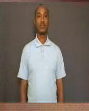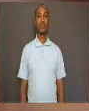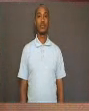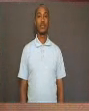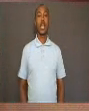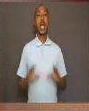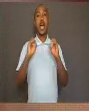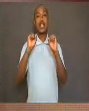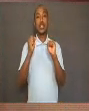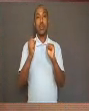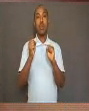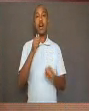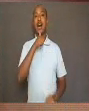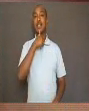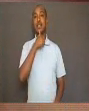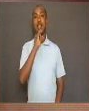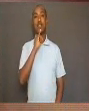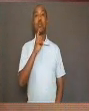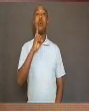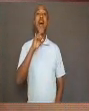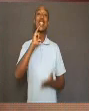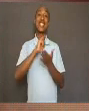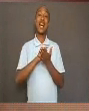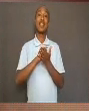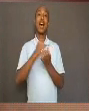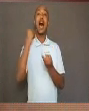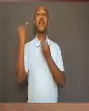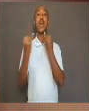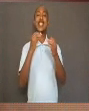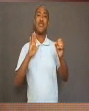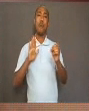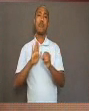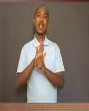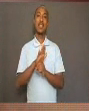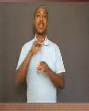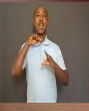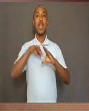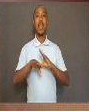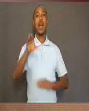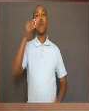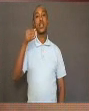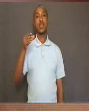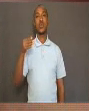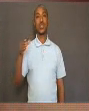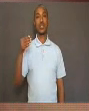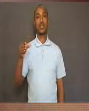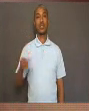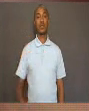A strong acid is one that ionizes completely in aqueous